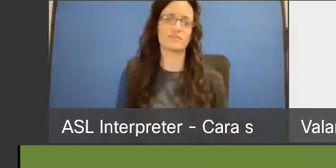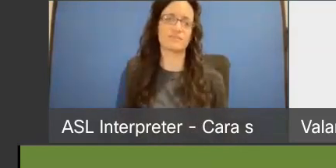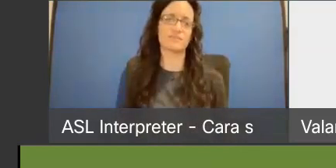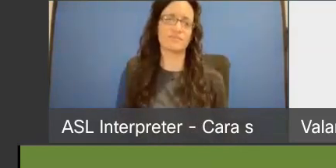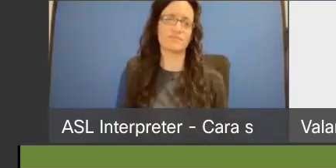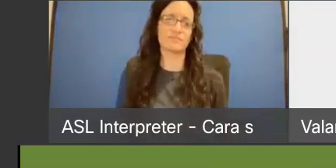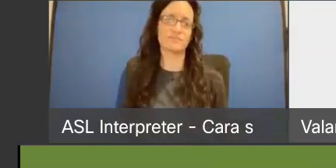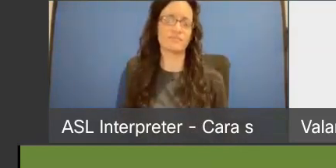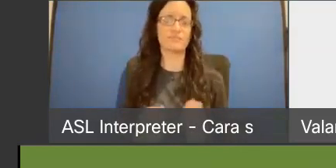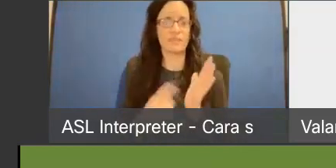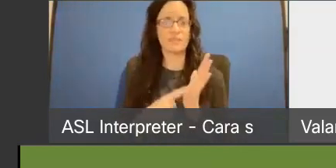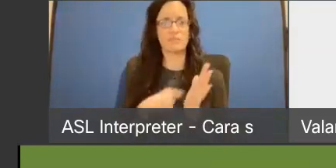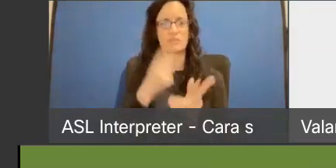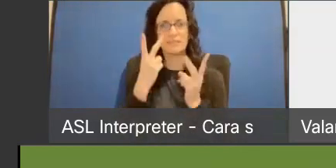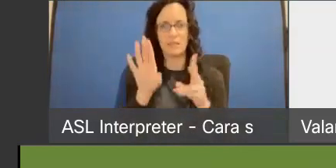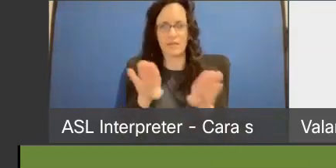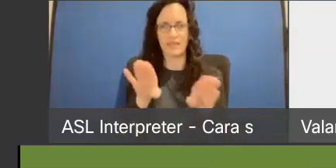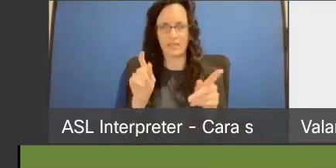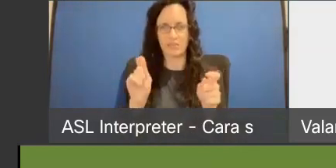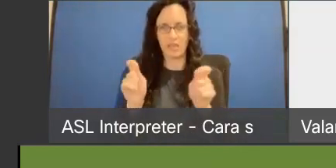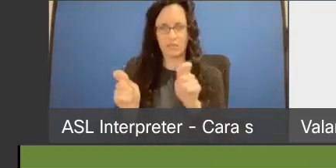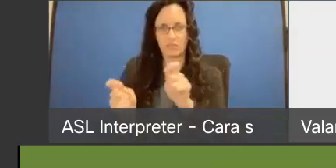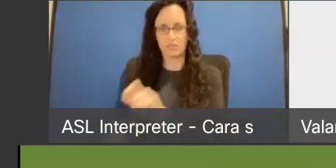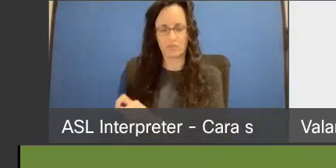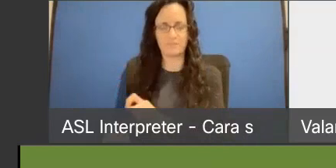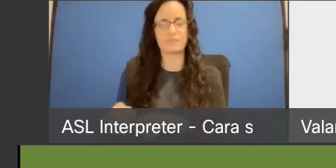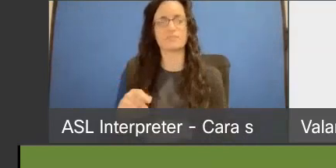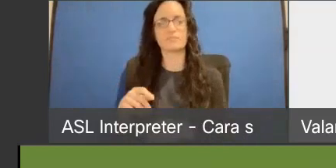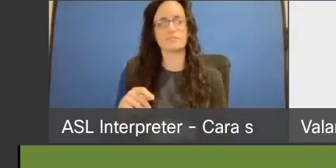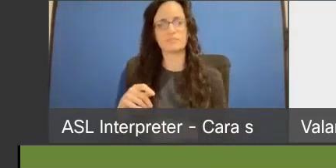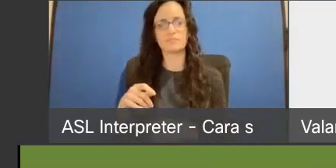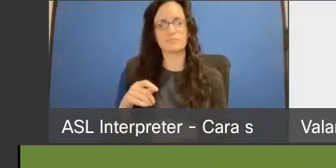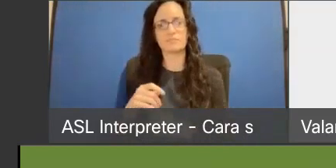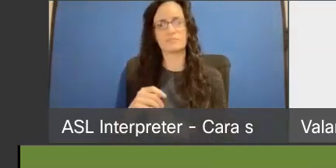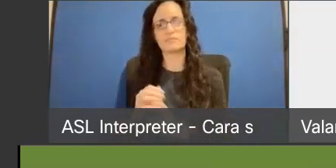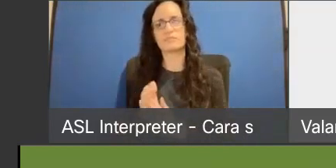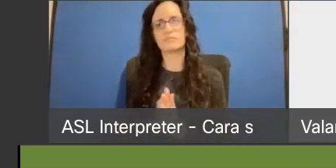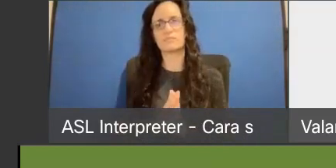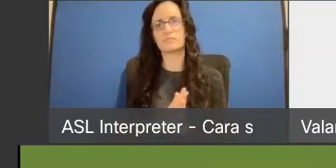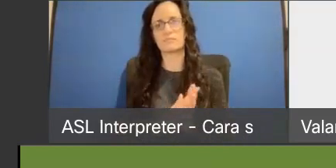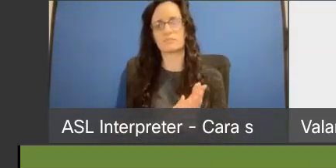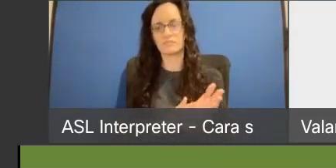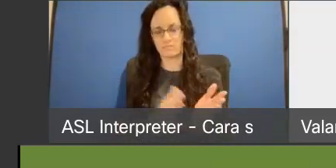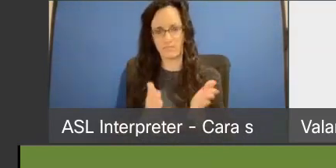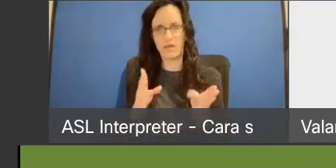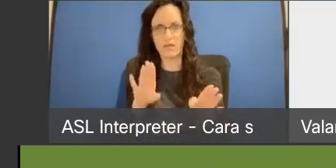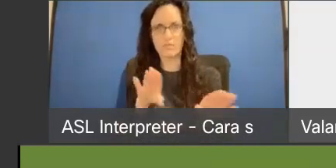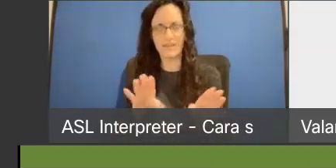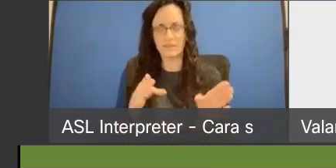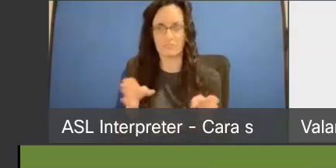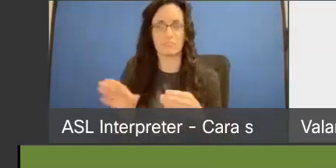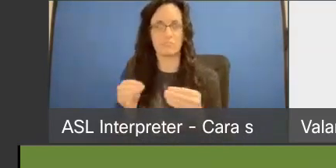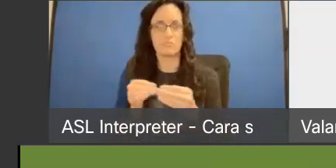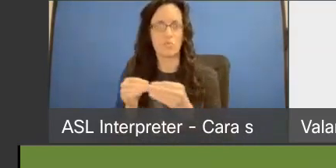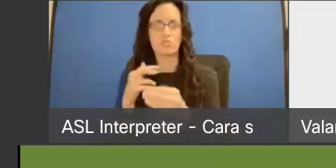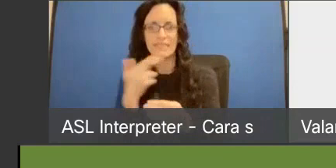And sometimes we see changes in behavior in people who might be thinking about suicide, getting into really risky behaviors, withdrawing significantly